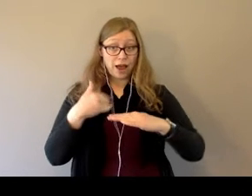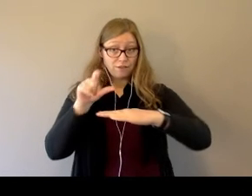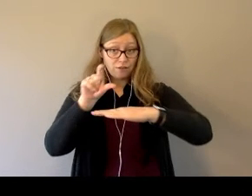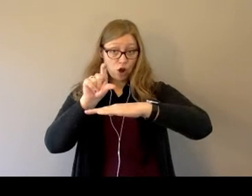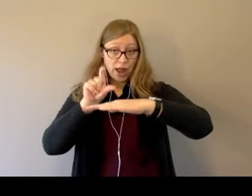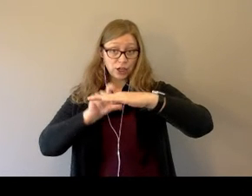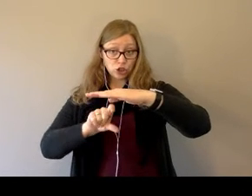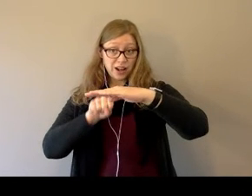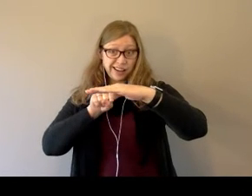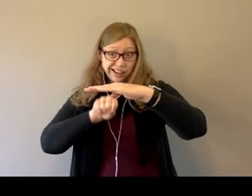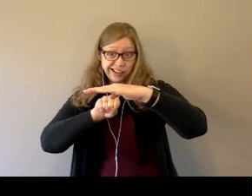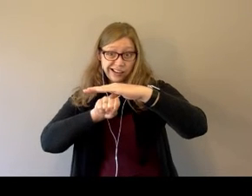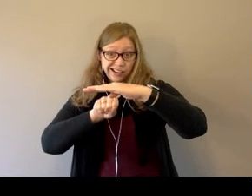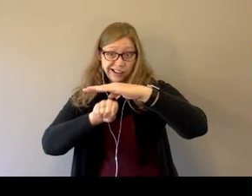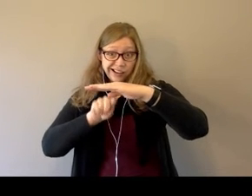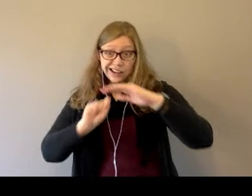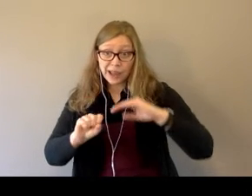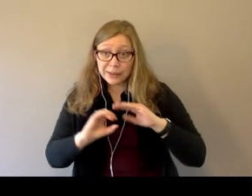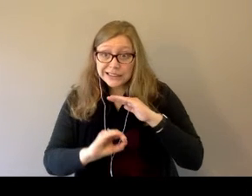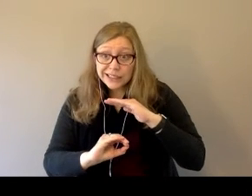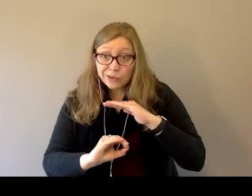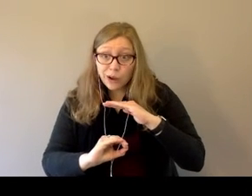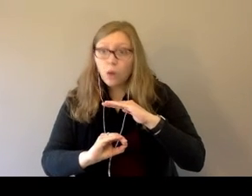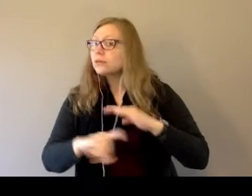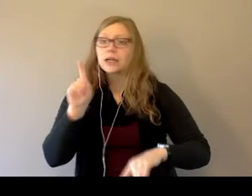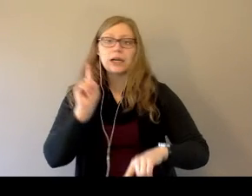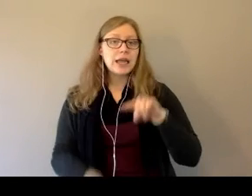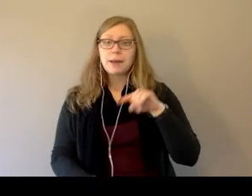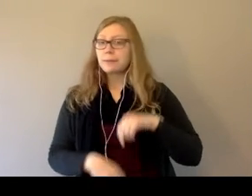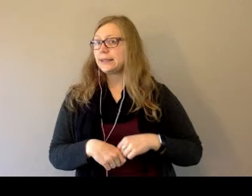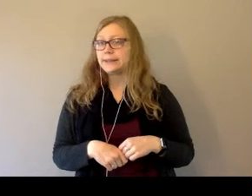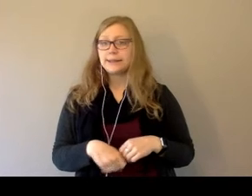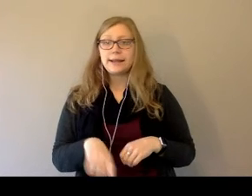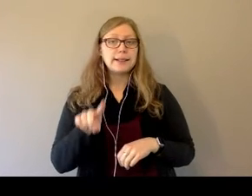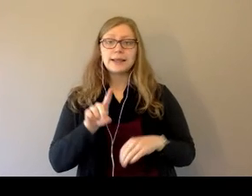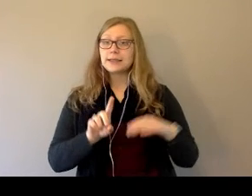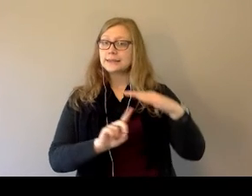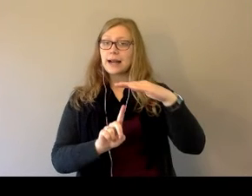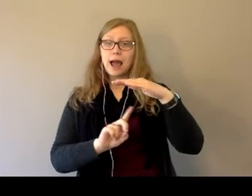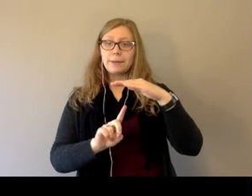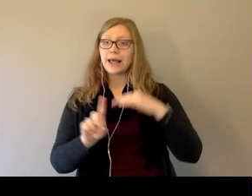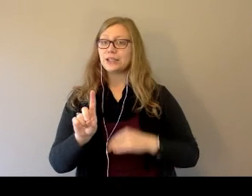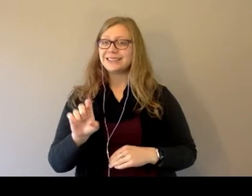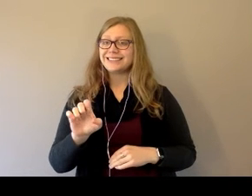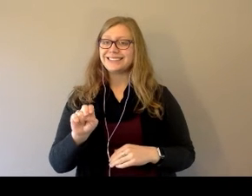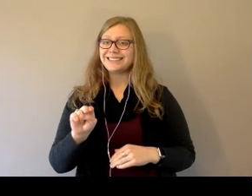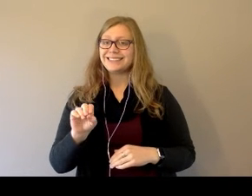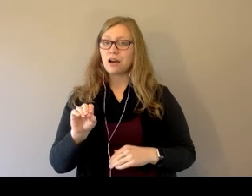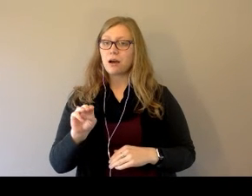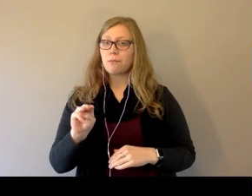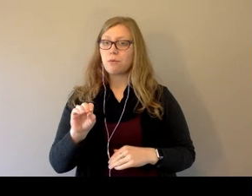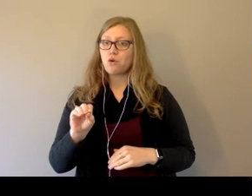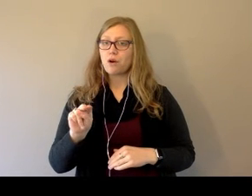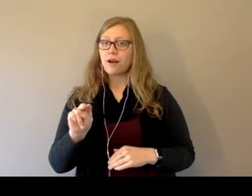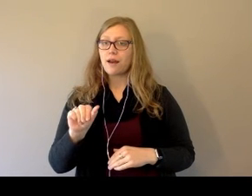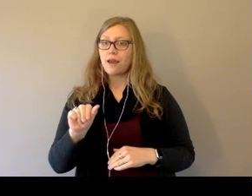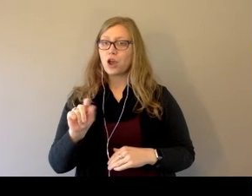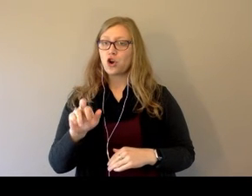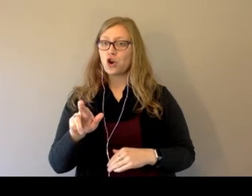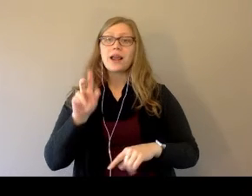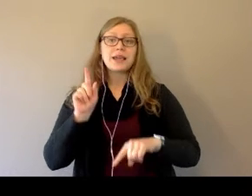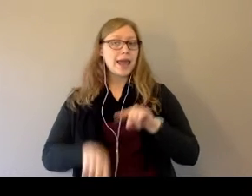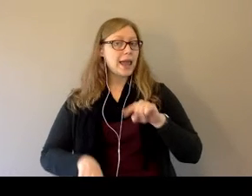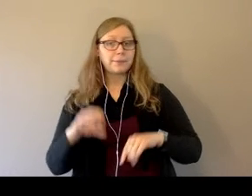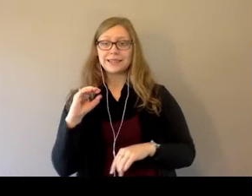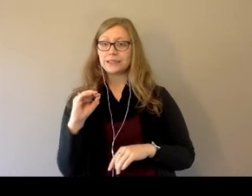fraction cannot be 0. So you can never have something like this of that you'd have 5 to 0